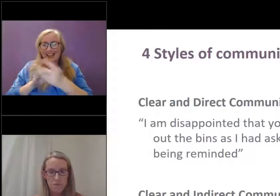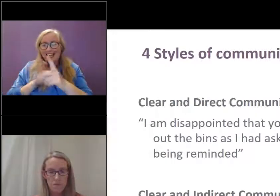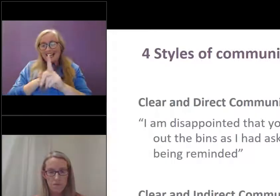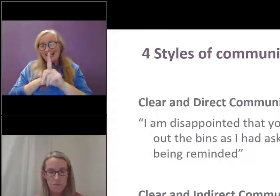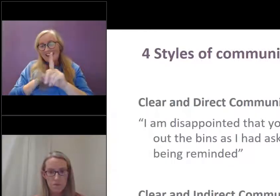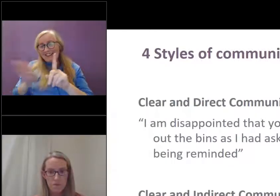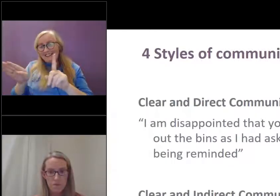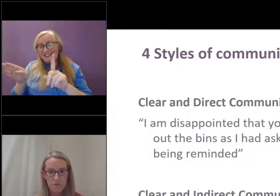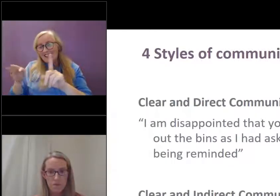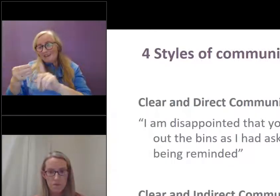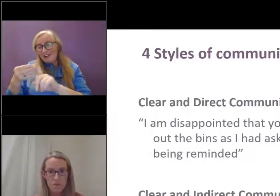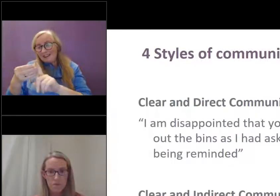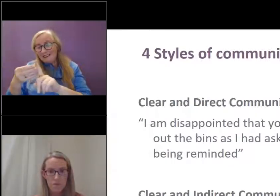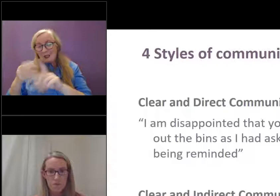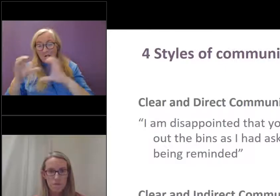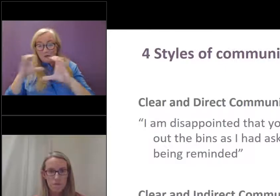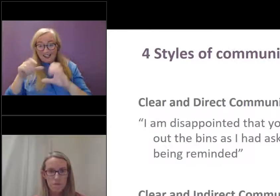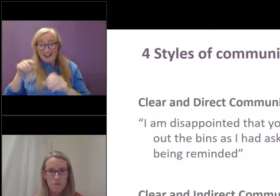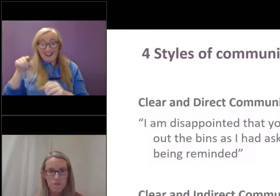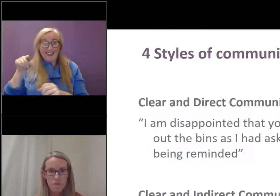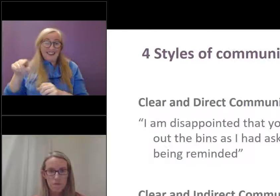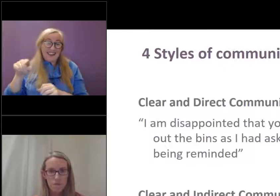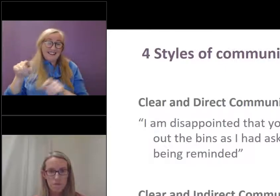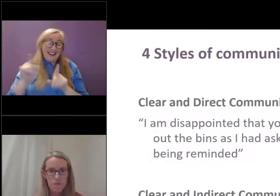be a